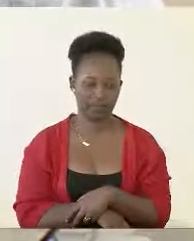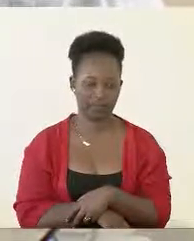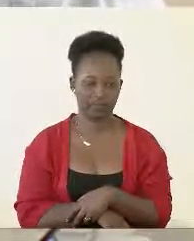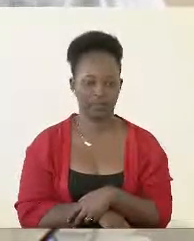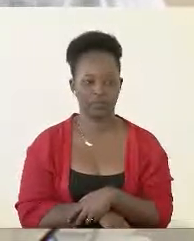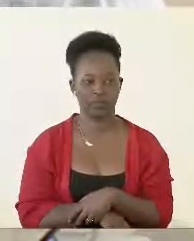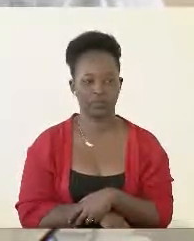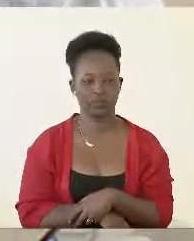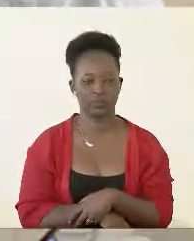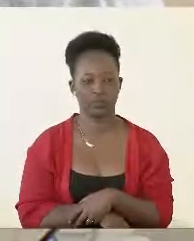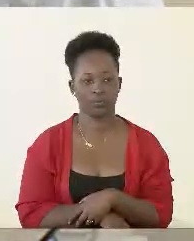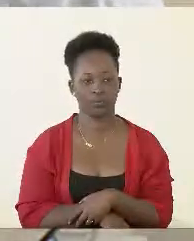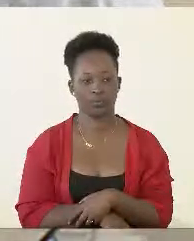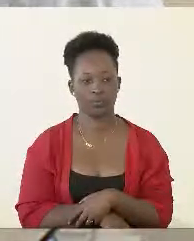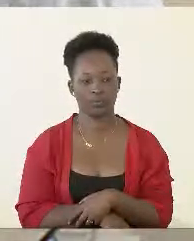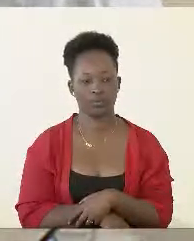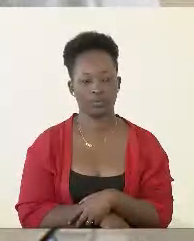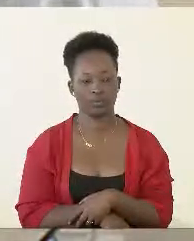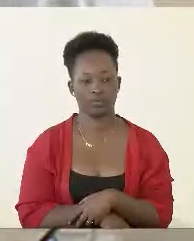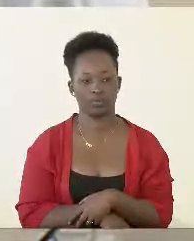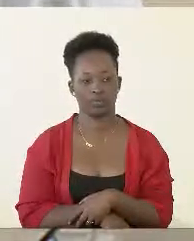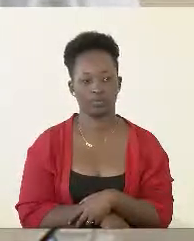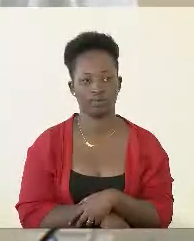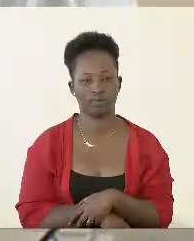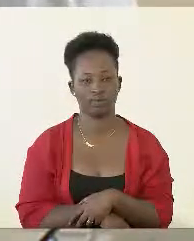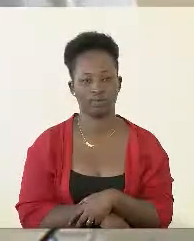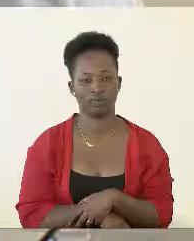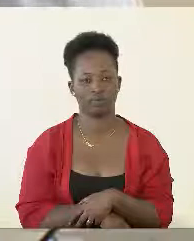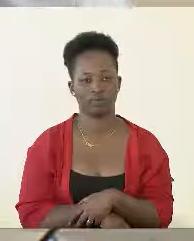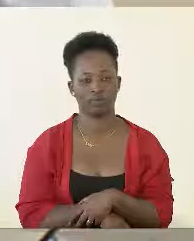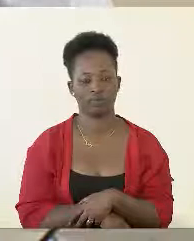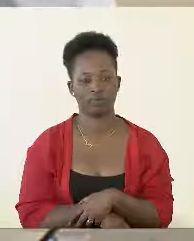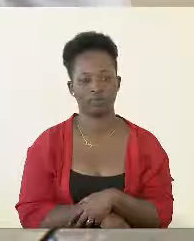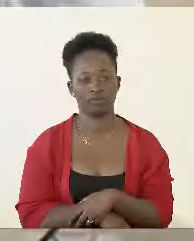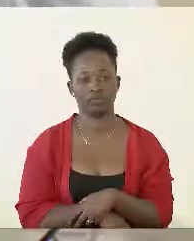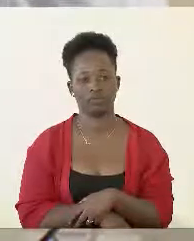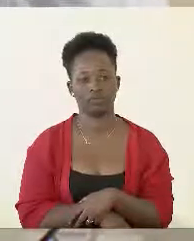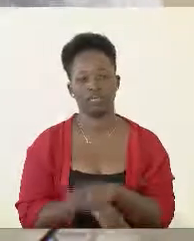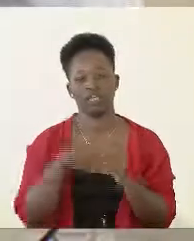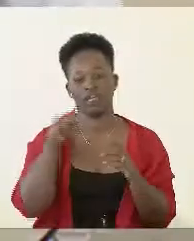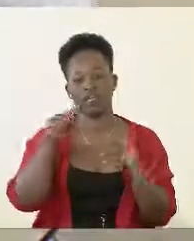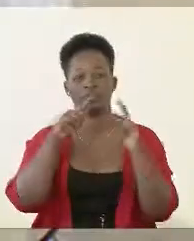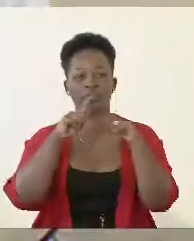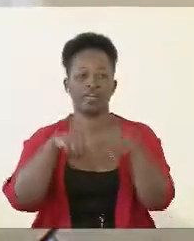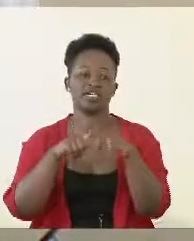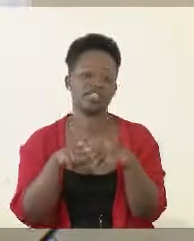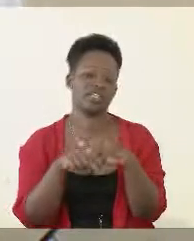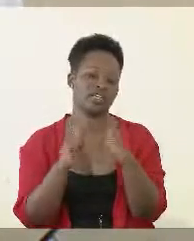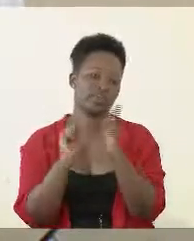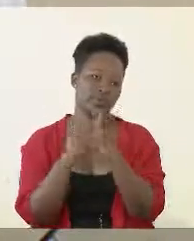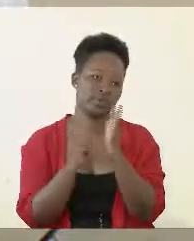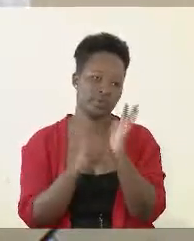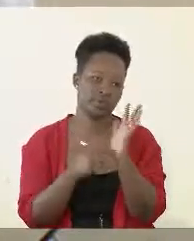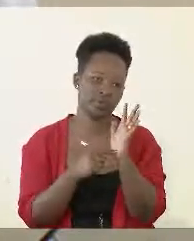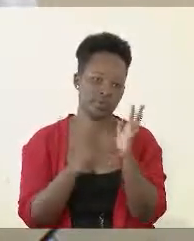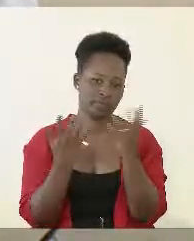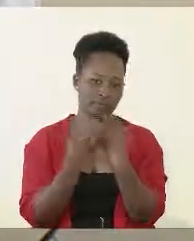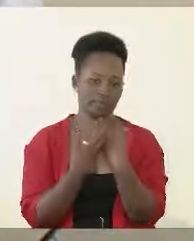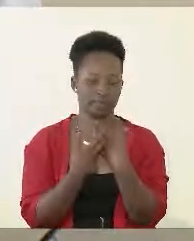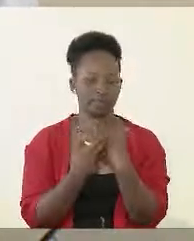His statement is based on the indicators that showed him that the business was not doing well. So these